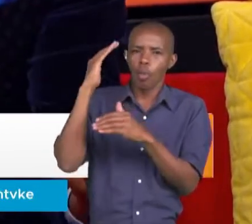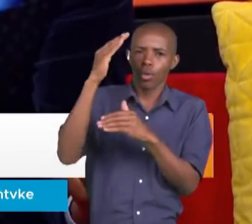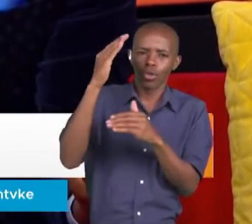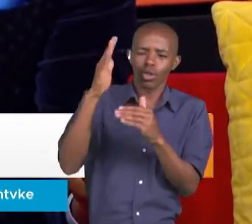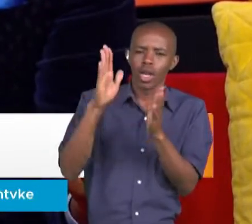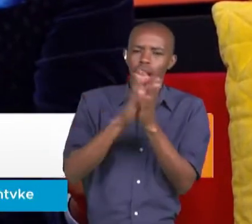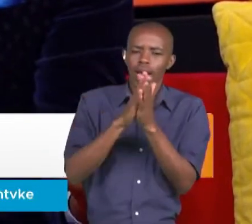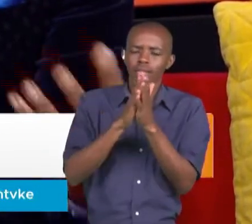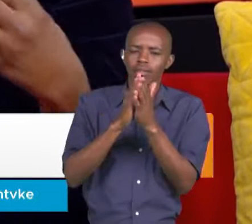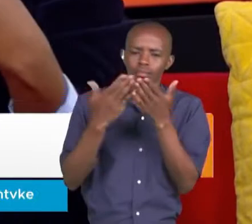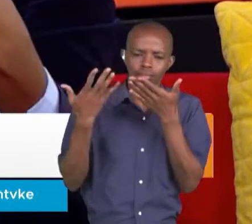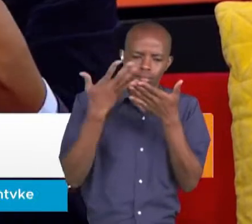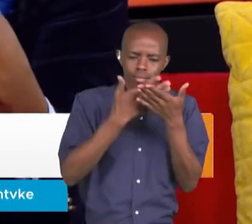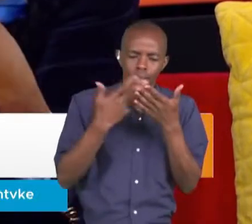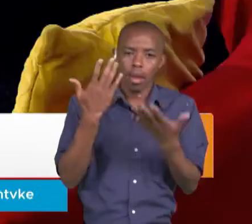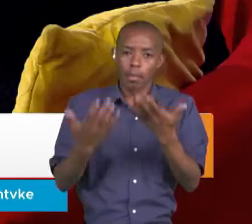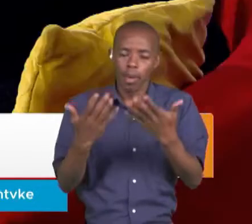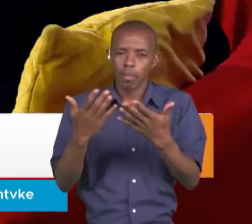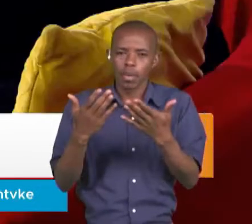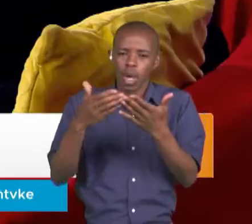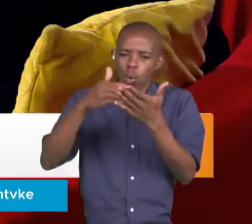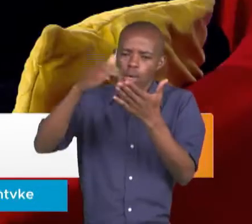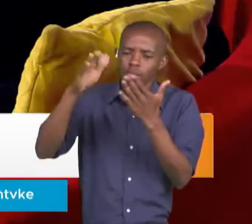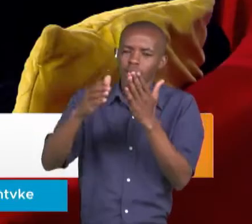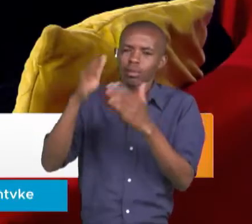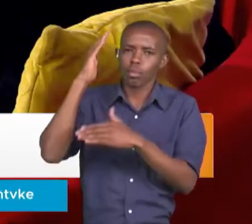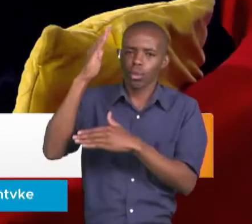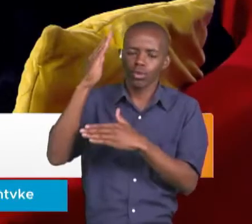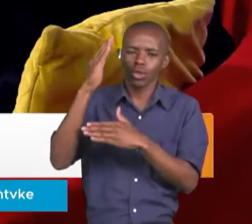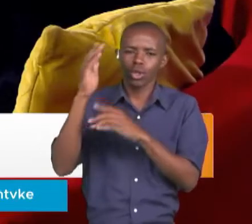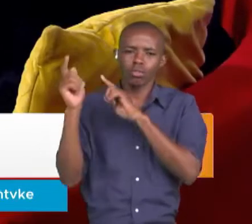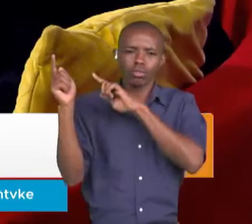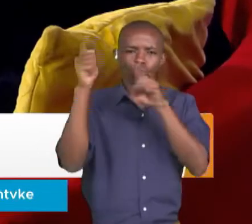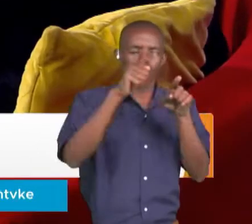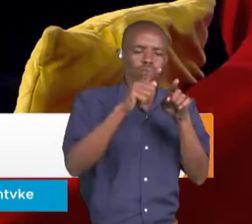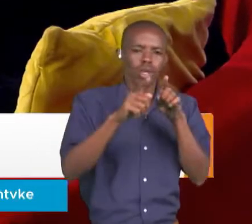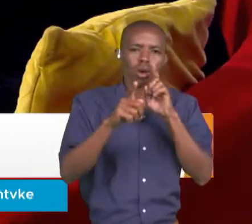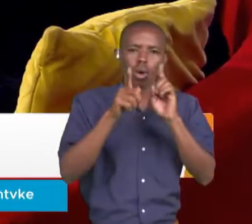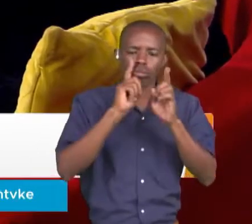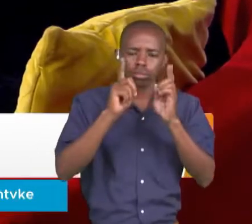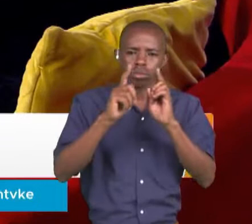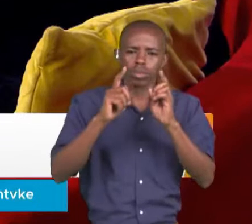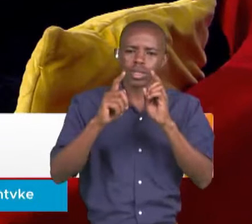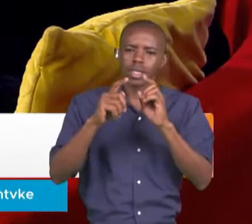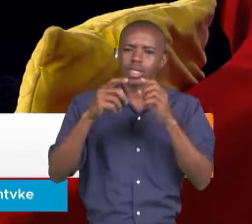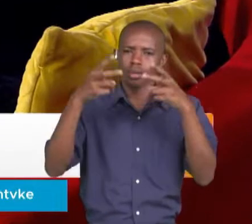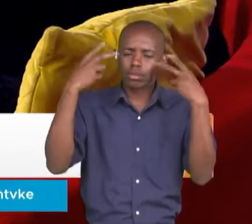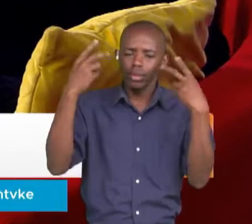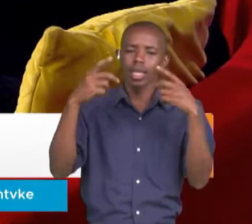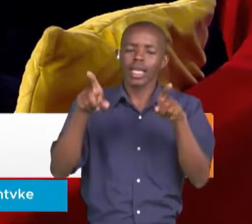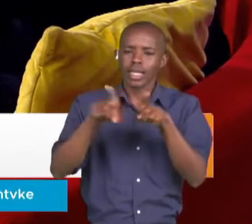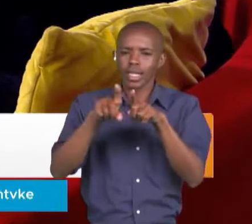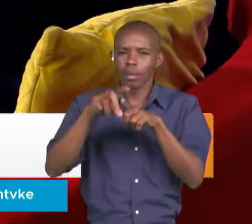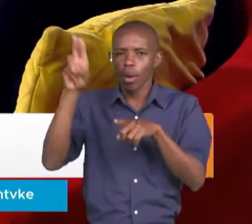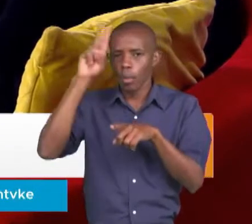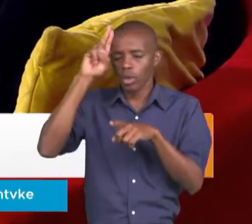arbitration in mm-hmm. this situation whereby mm-hmm. maybe we send our professionals mm-hmm. to go talk to these guys. Yeah. But look, not even the police. The elders are the